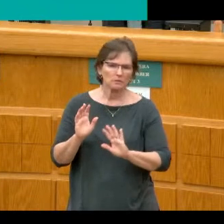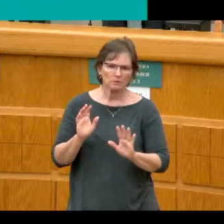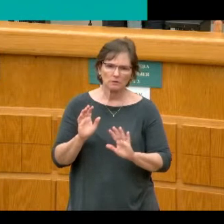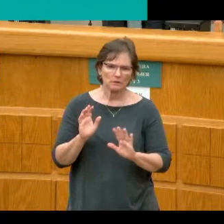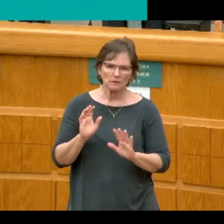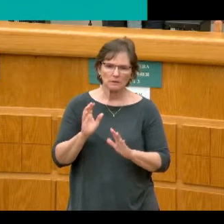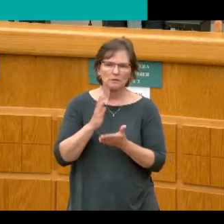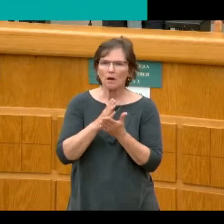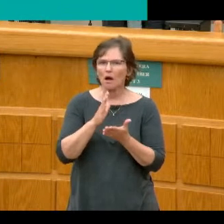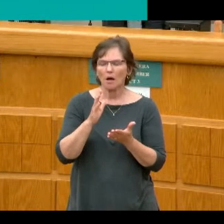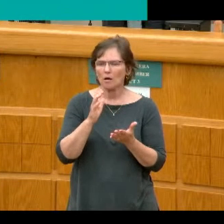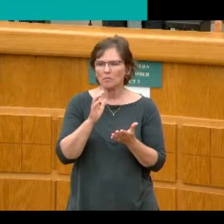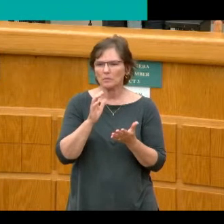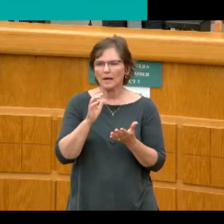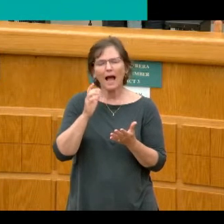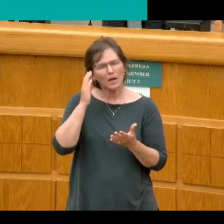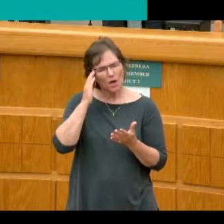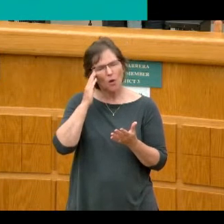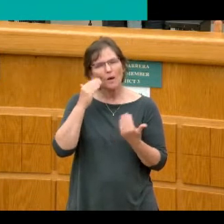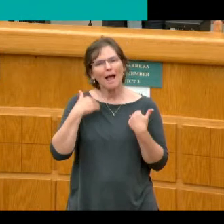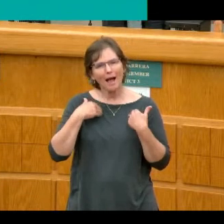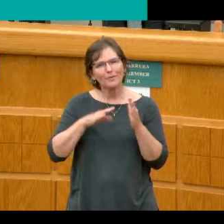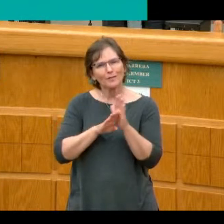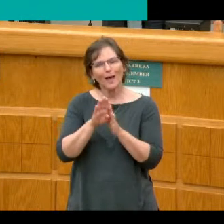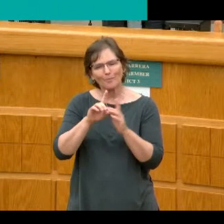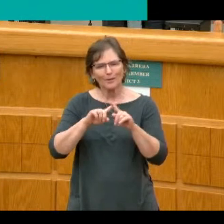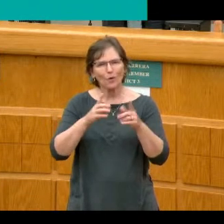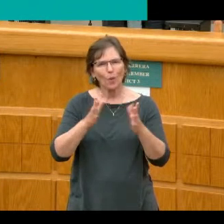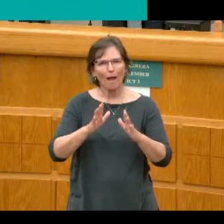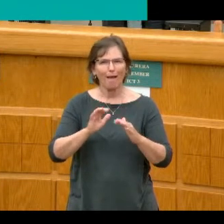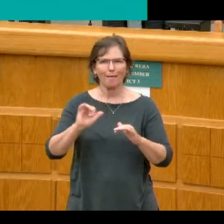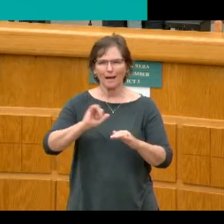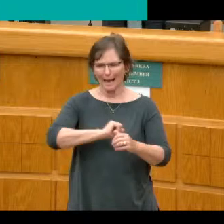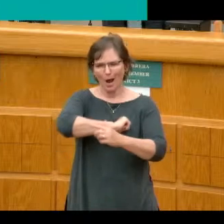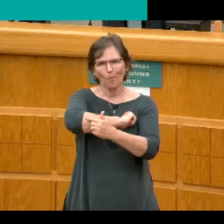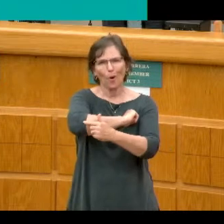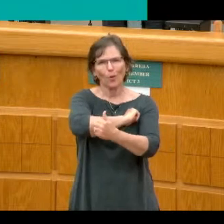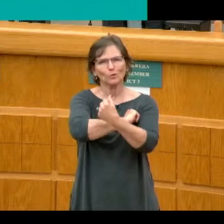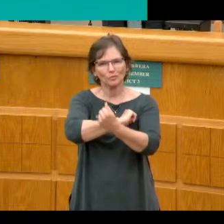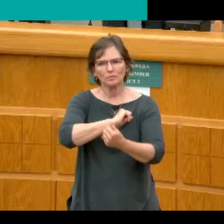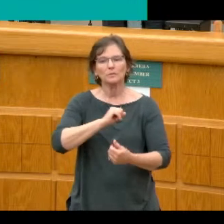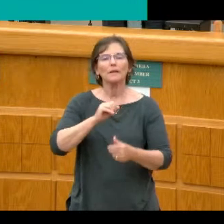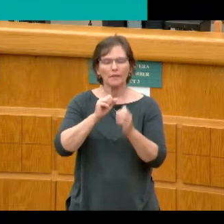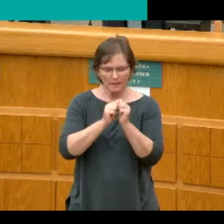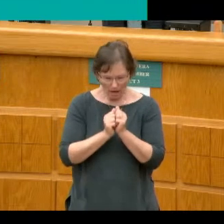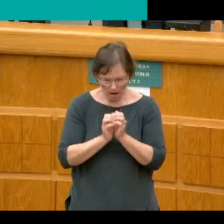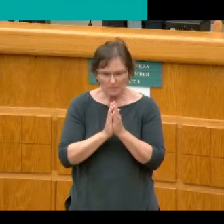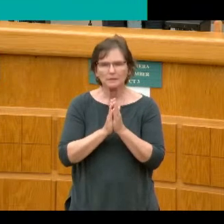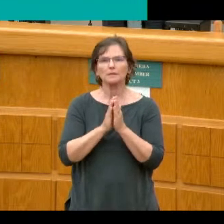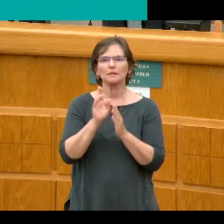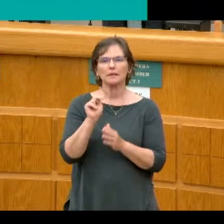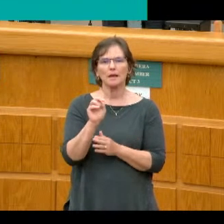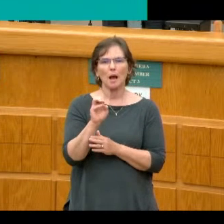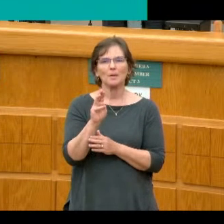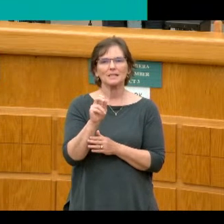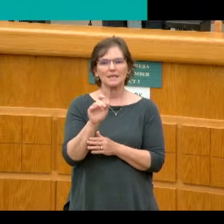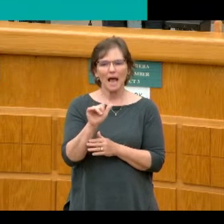Wearing masks. Socially distancing, as I alluded on the first